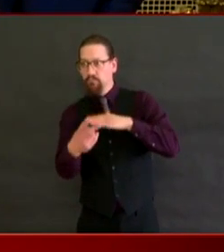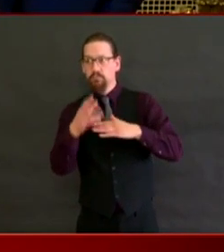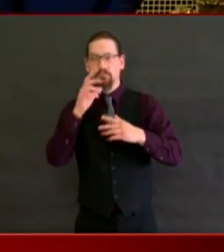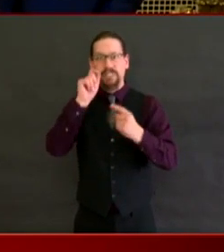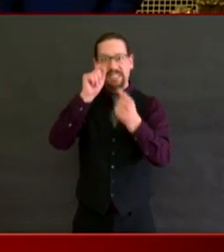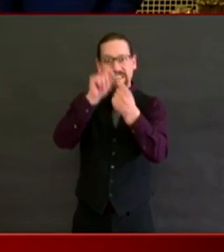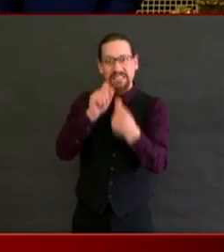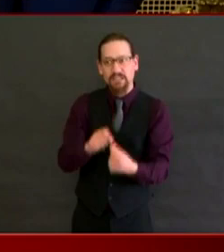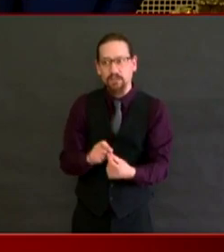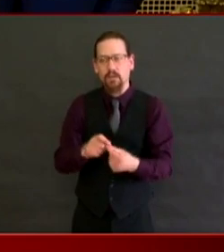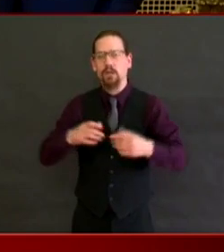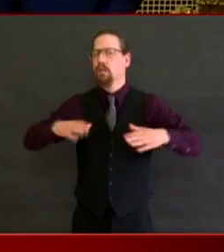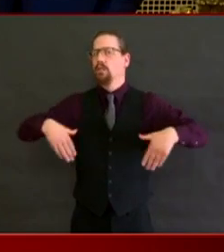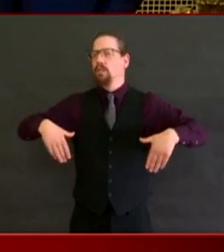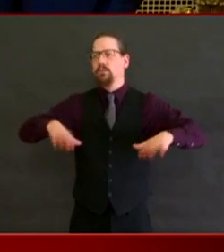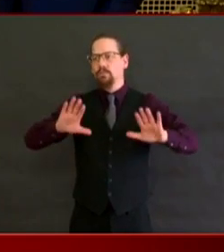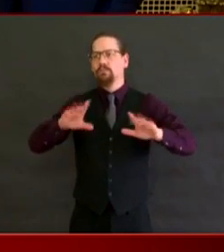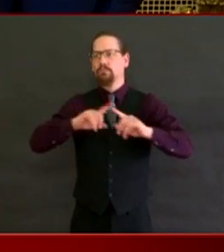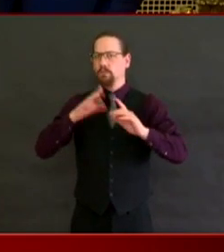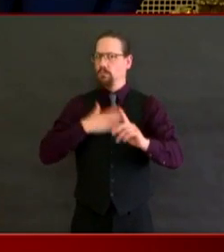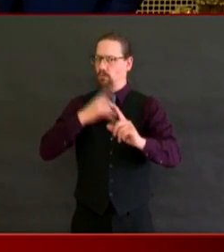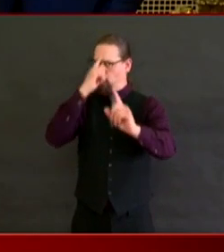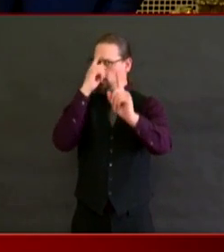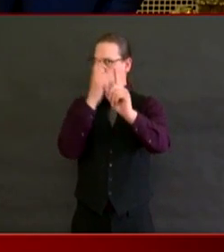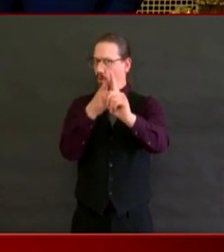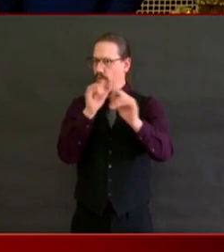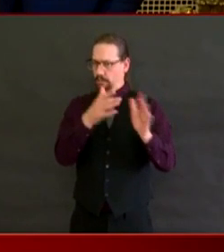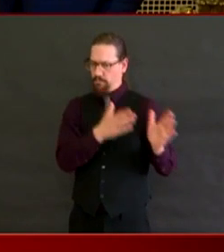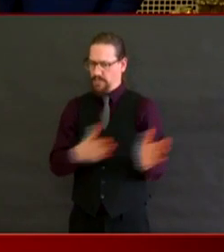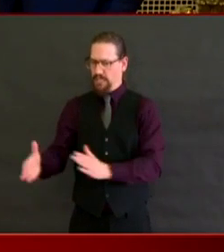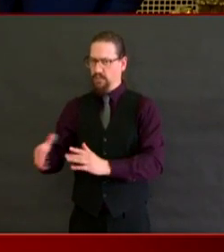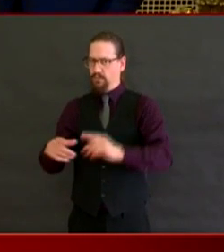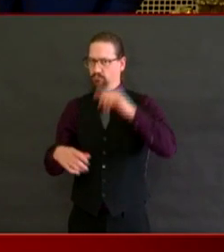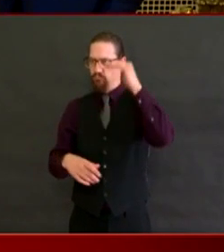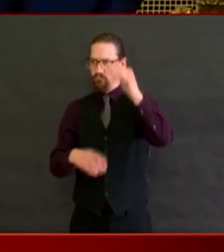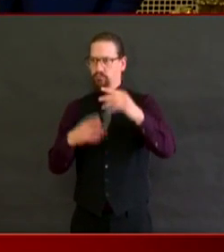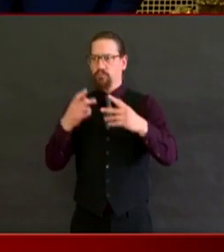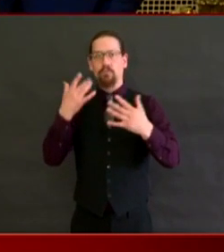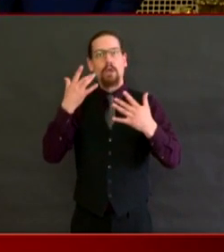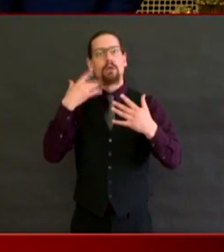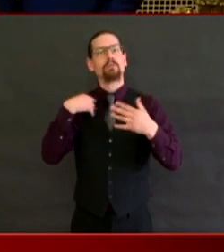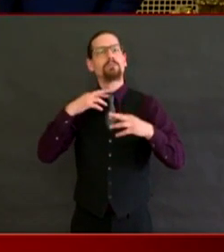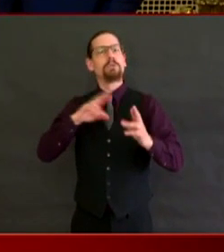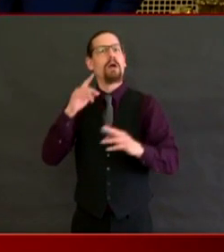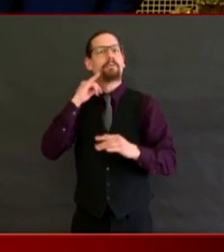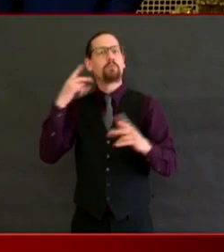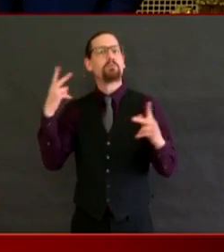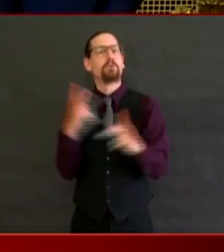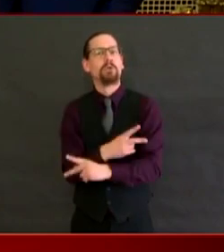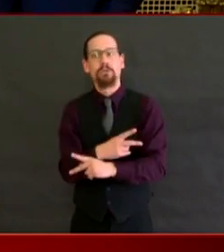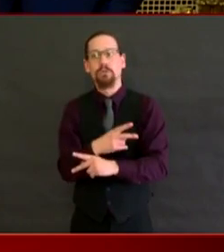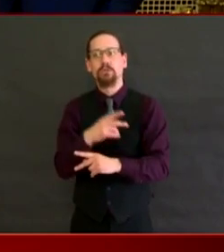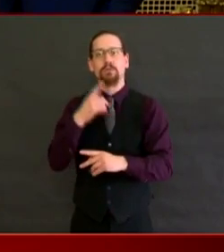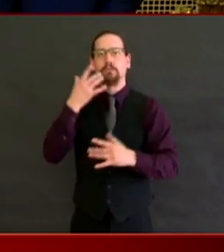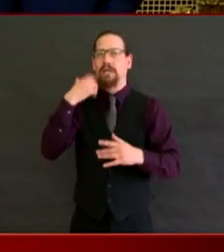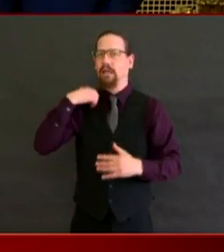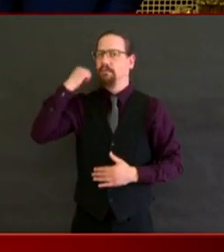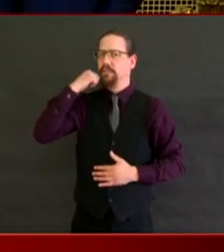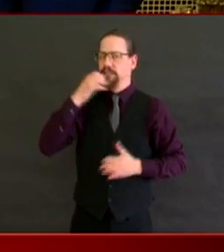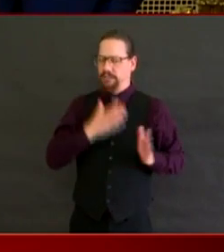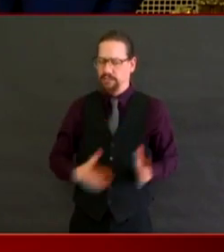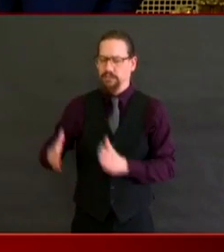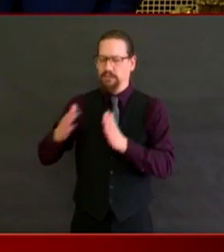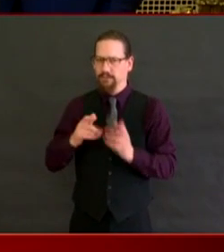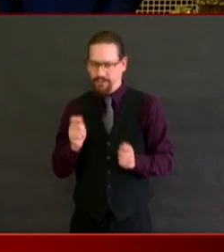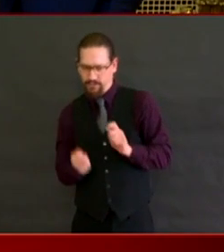Our mission is to prepare for the worst and work for the best. But I want you to think about this. In